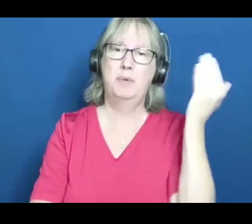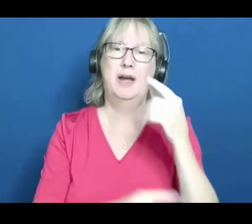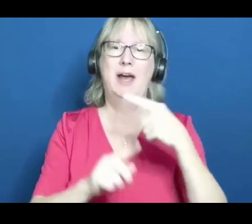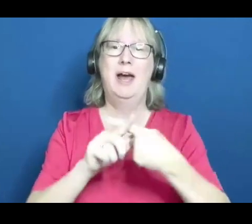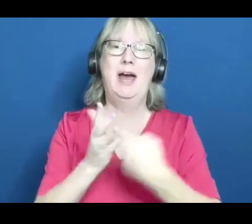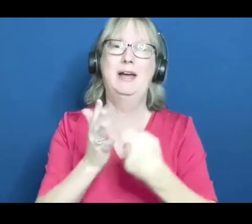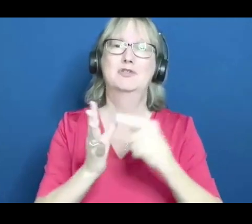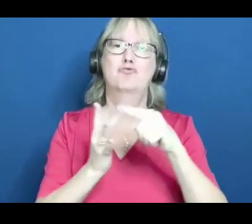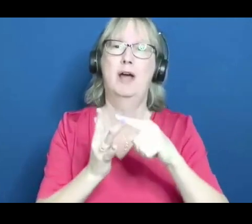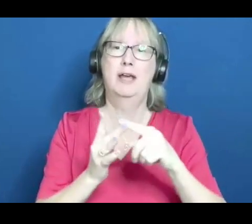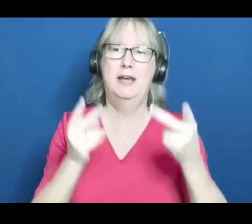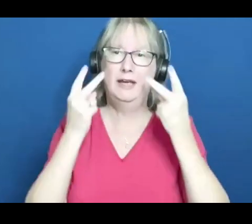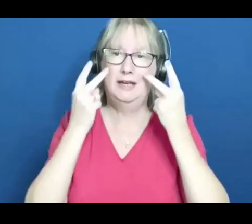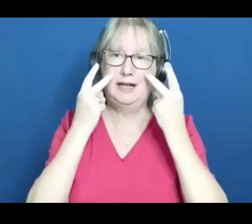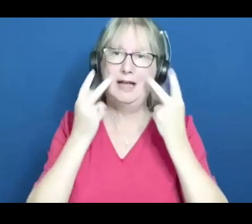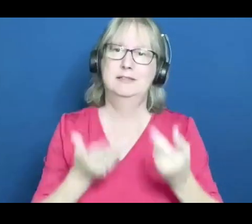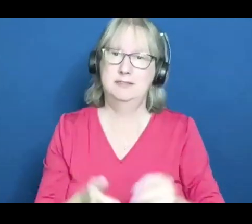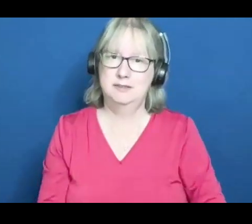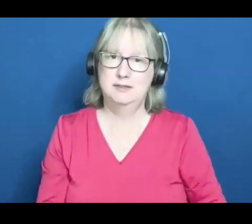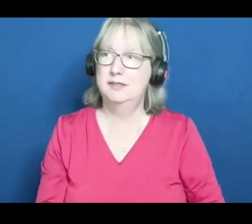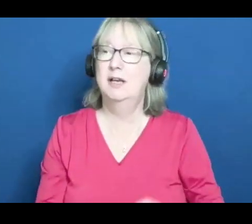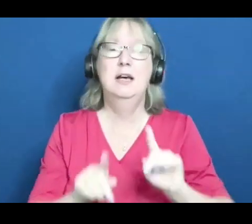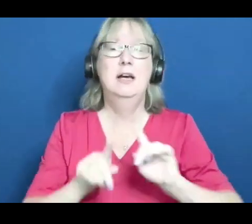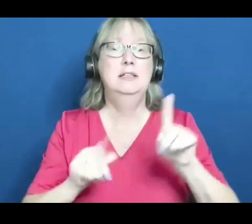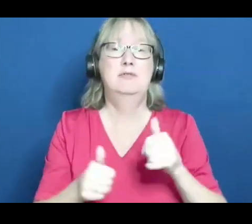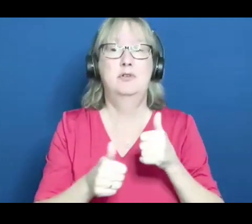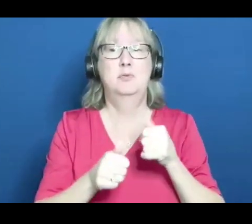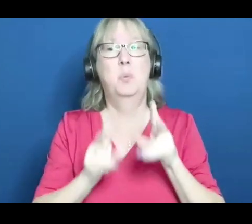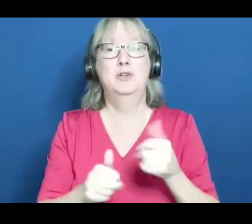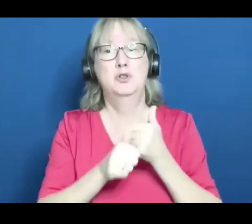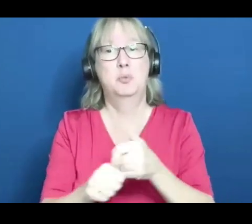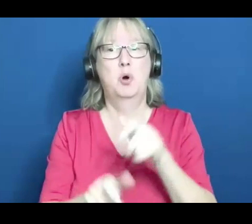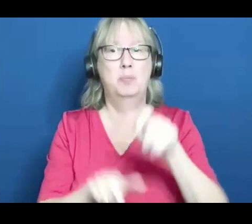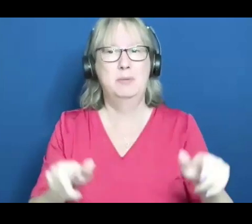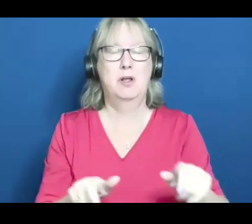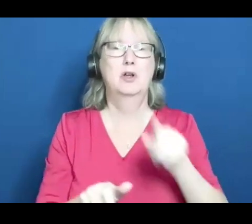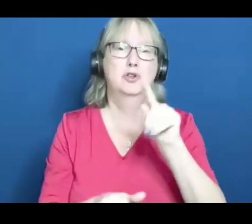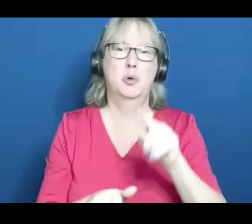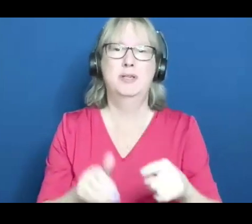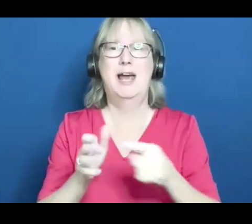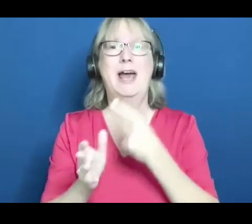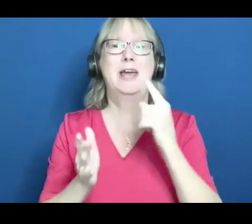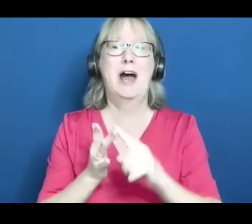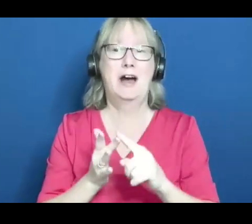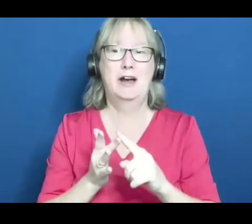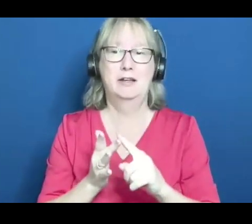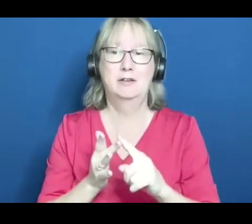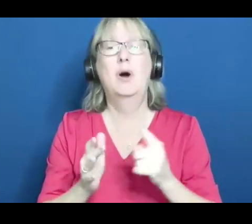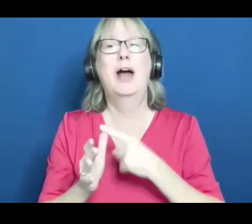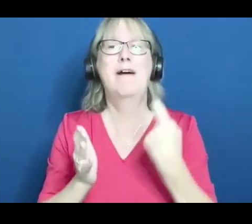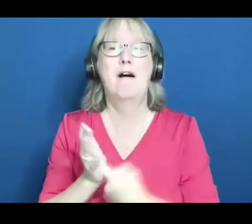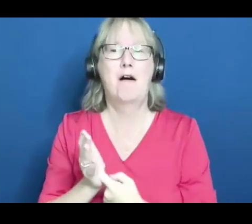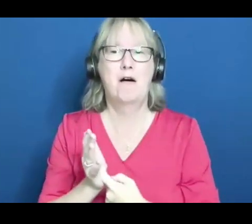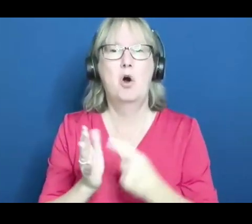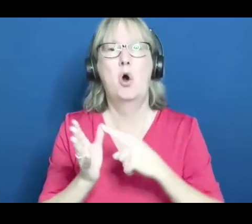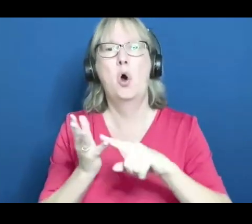device. This is a different way of supporting individuals. Basically, it's augmented reality within the glasses. And what that means